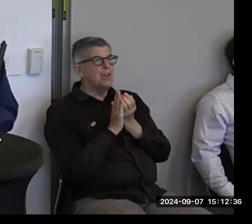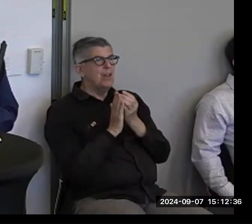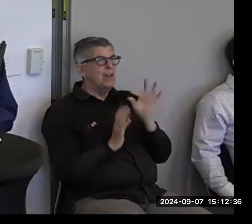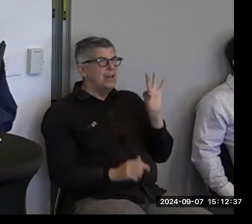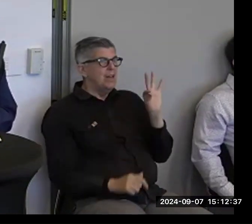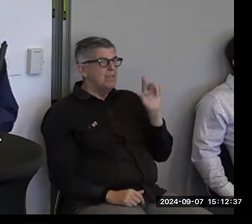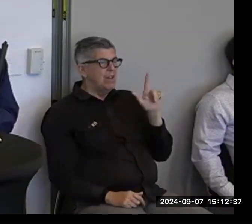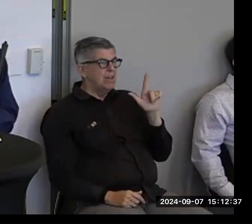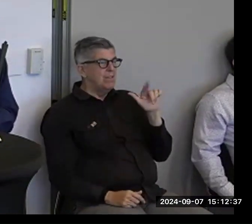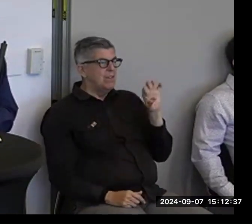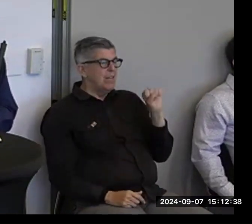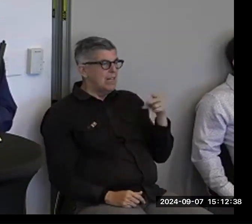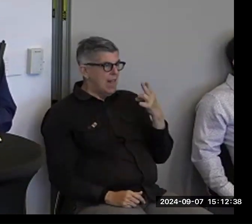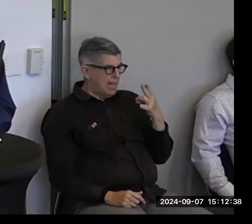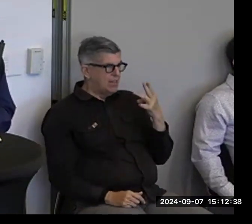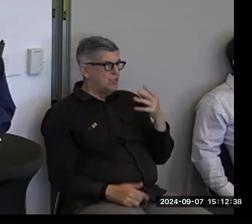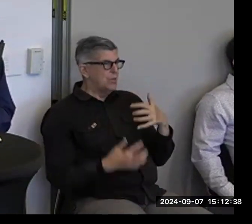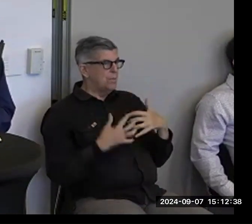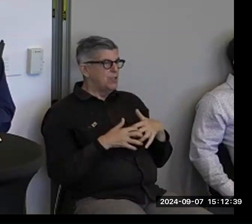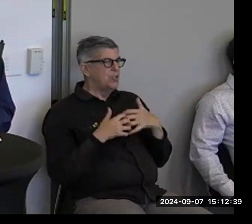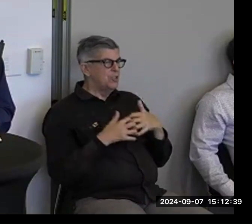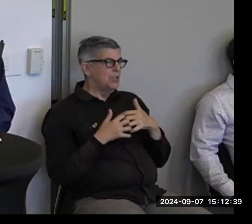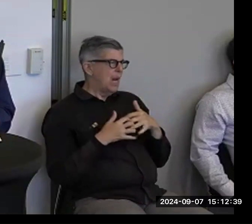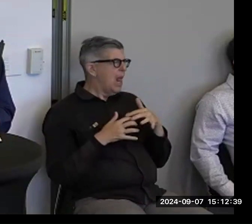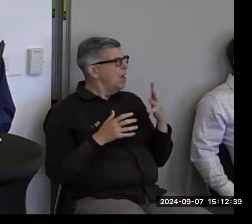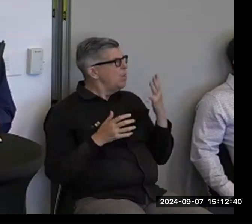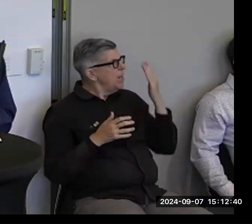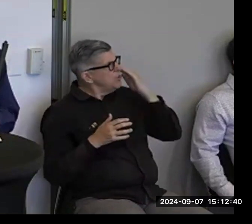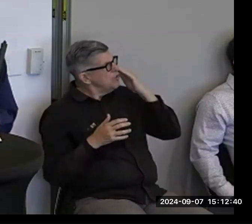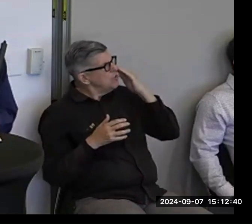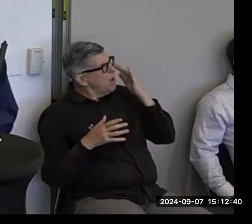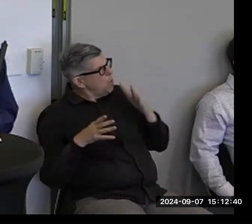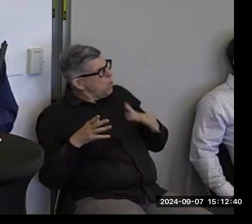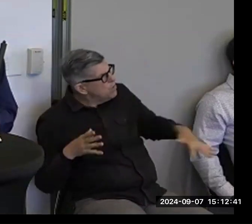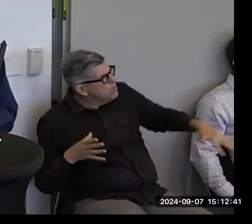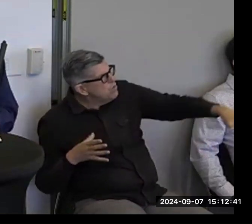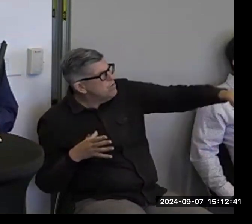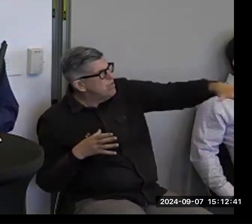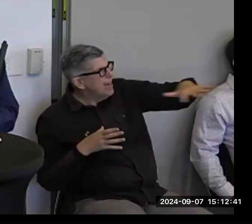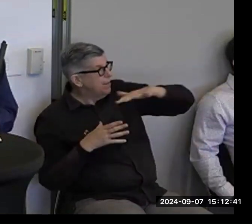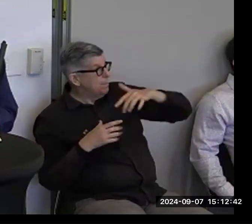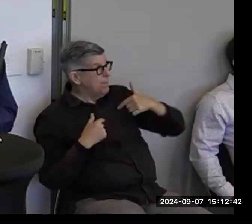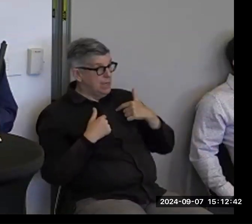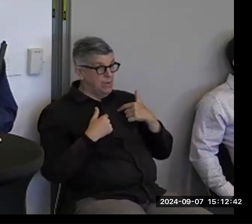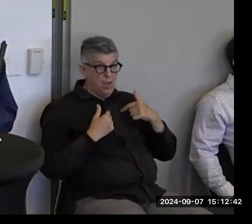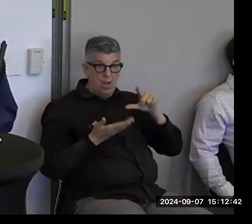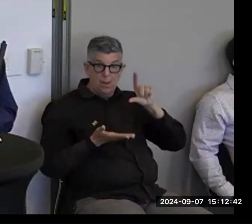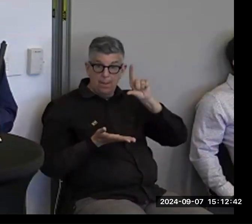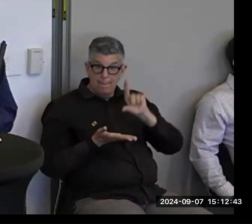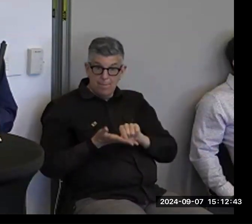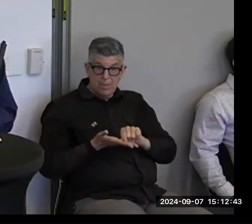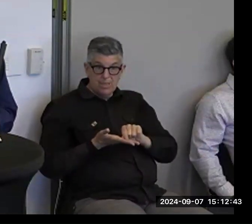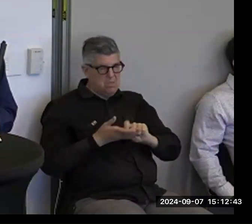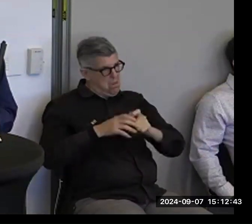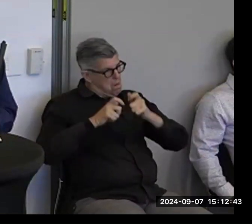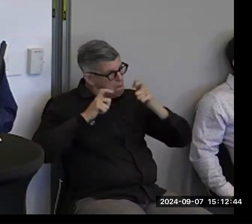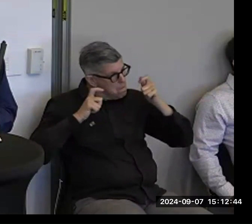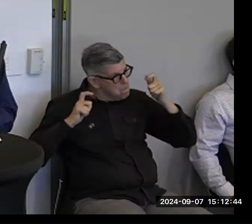capsule paper, and I wanted to know what was around me. I printed that map on a very large